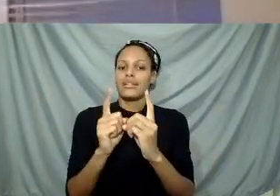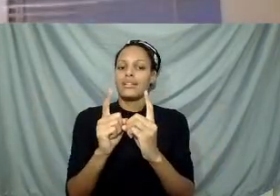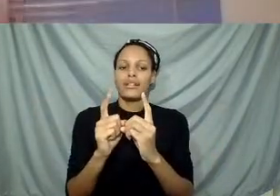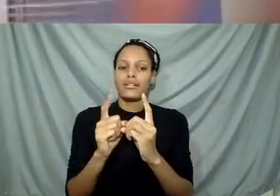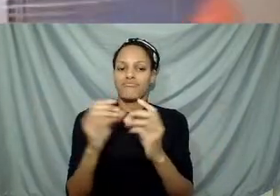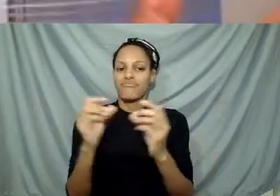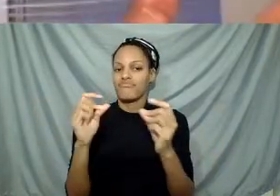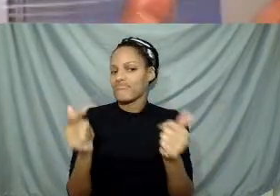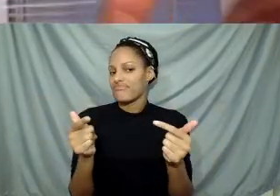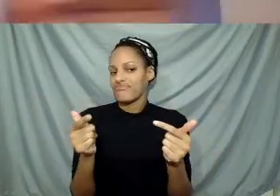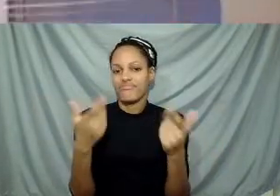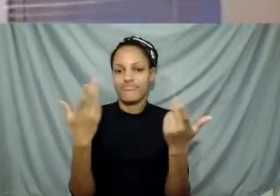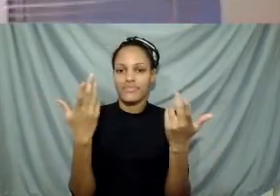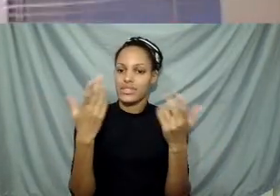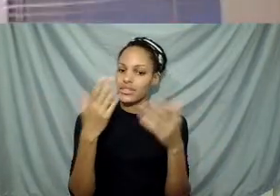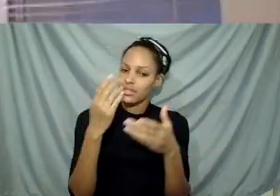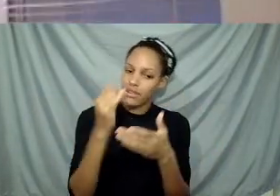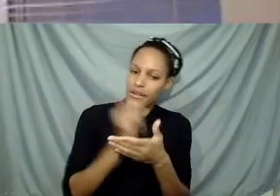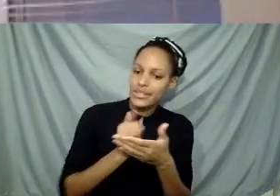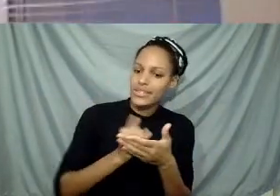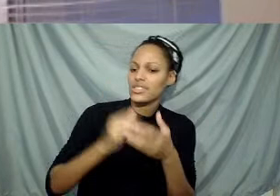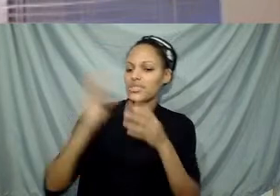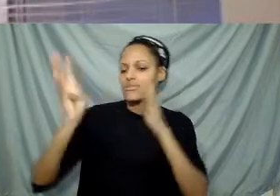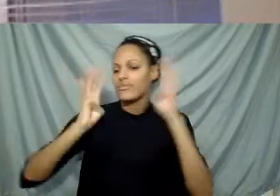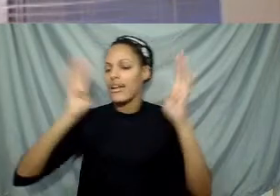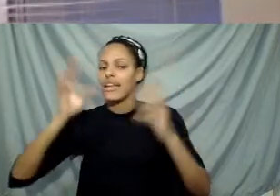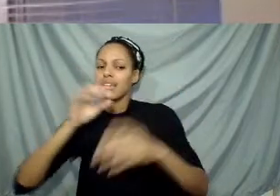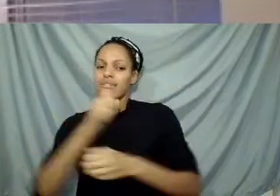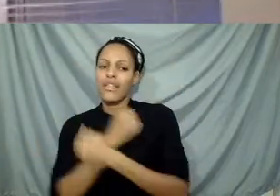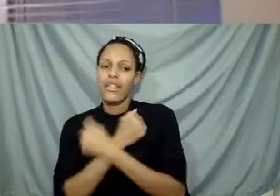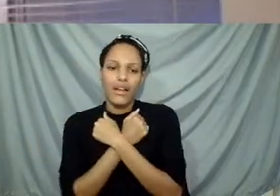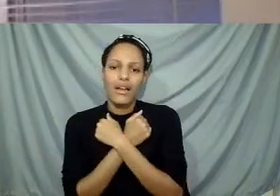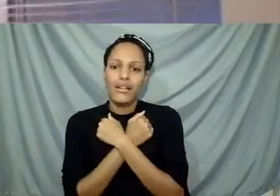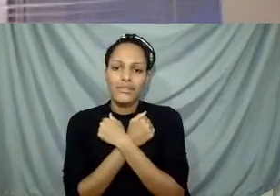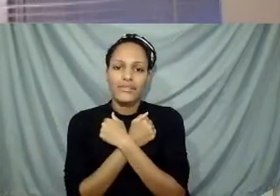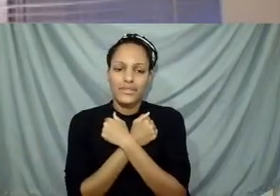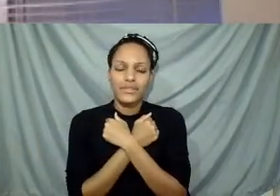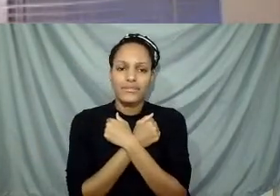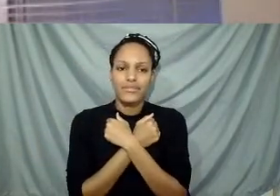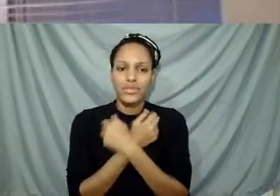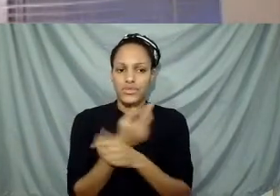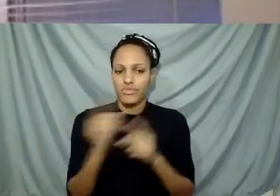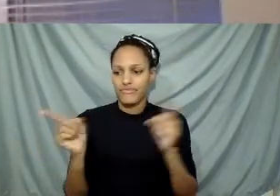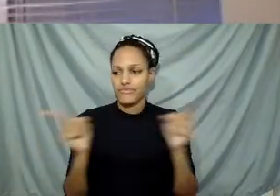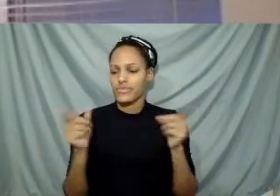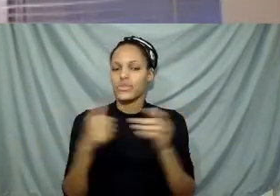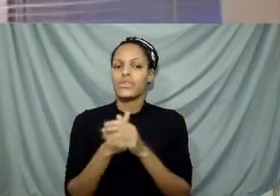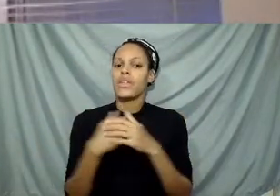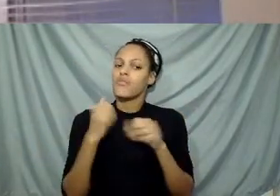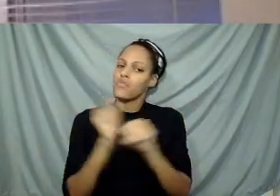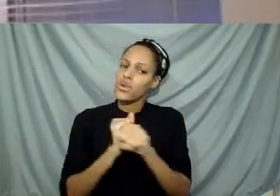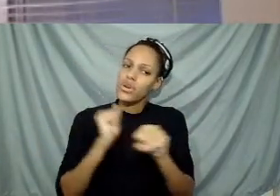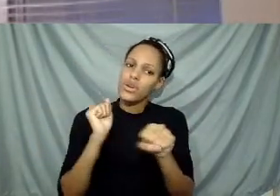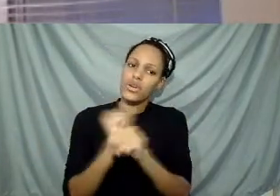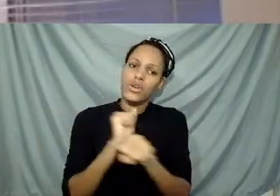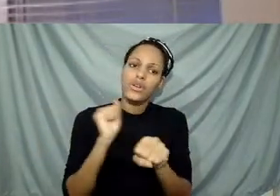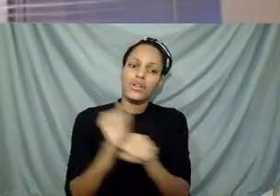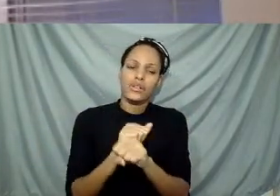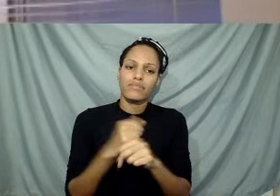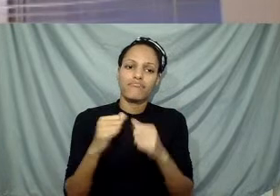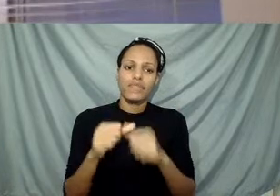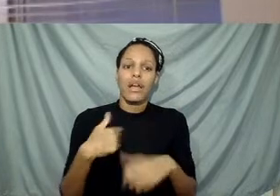just artistic, creative love. And she spent many years working with him and many years working with my company,